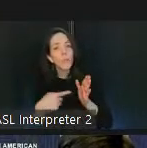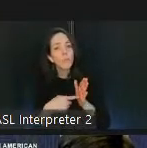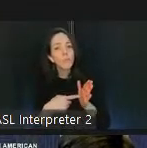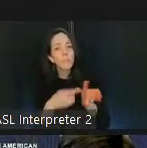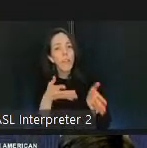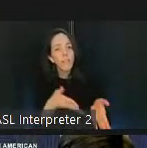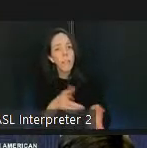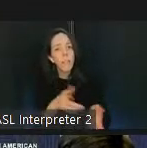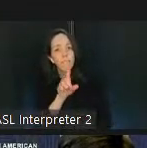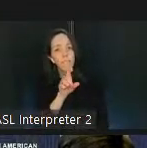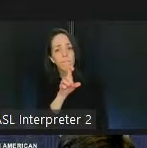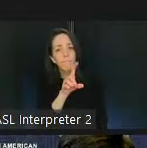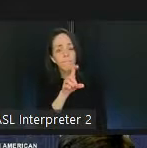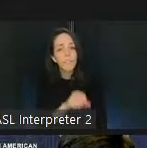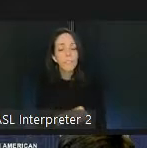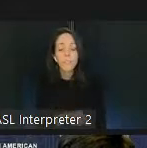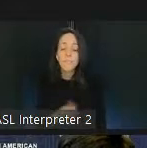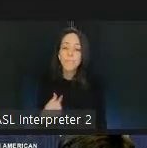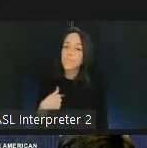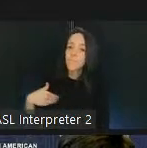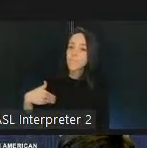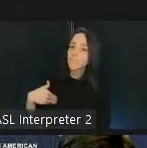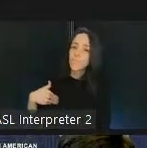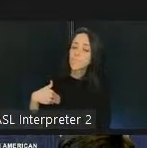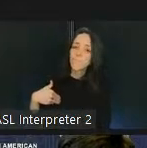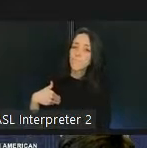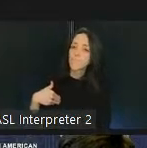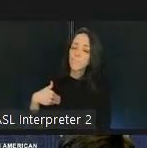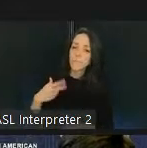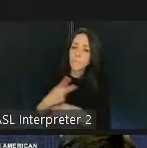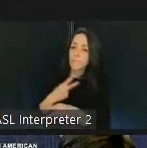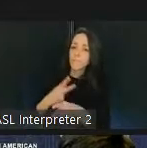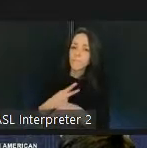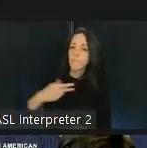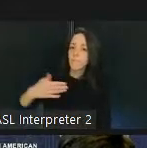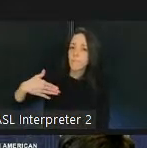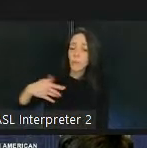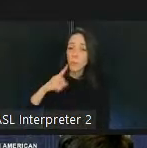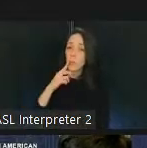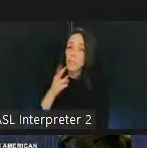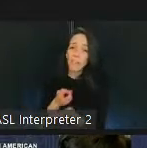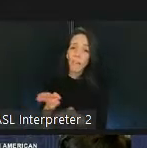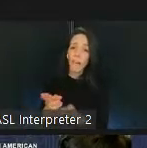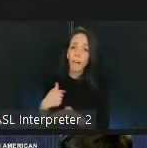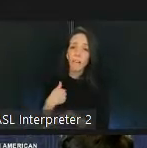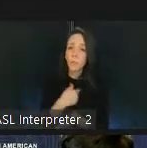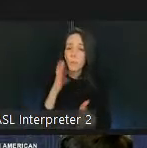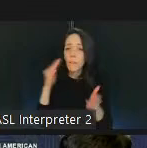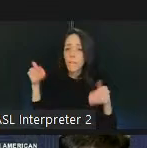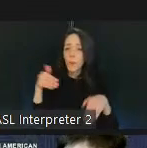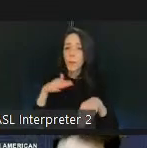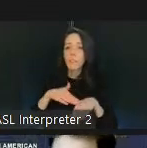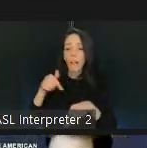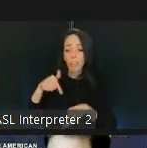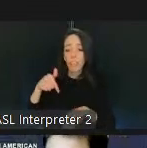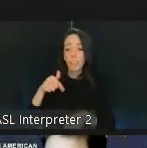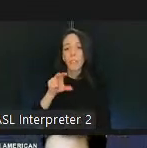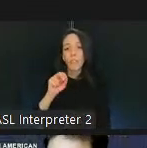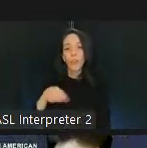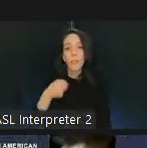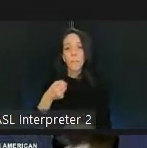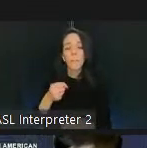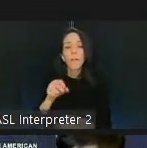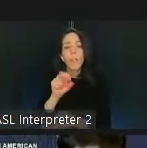I haven't gone in and done a lot of digging, because quite honestly, we've been focused on just trying to get this $30 million hole